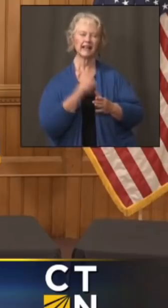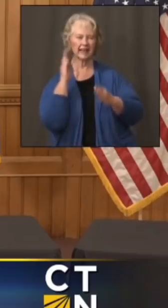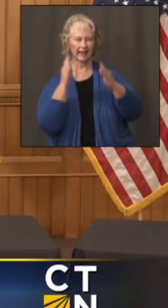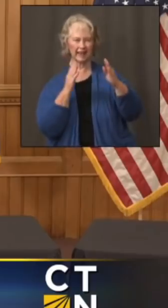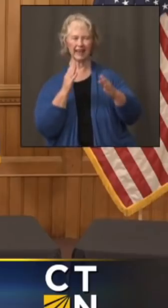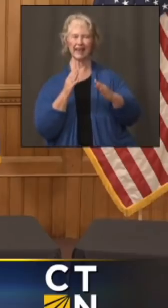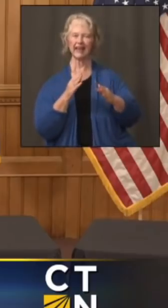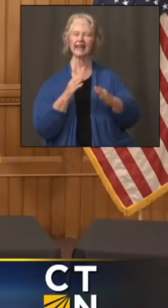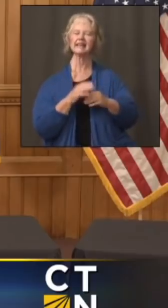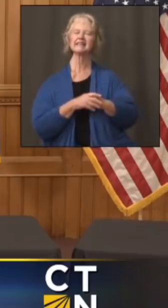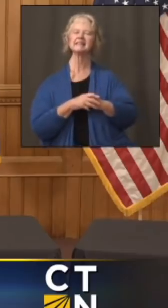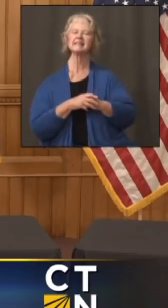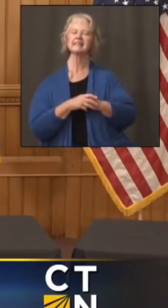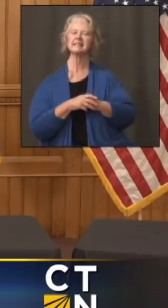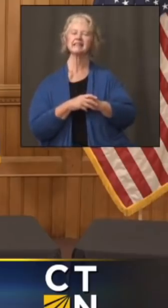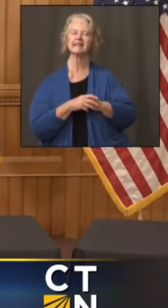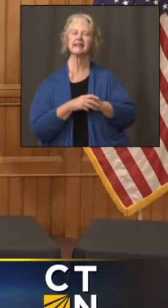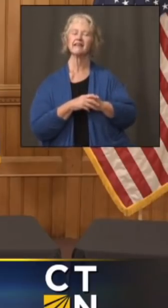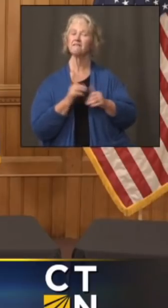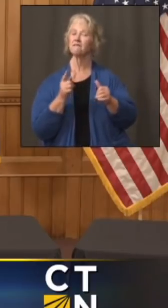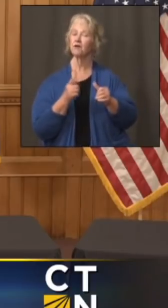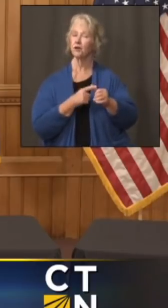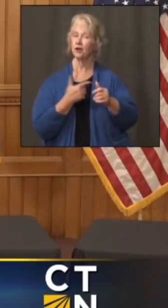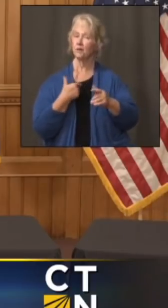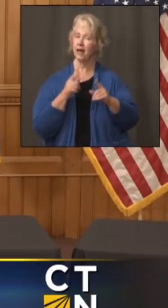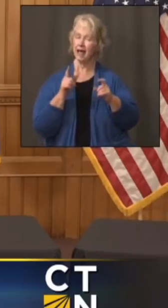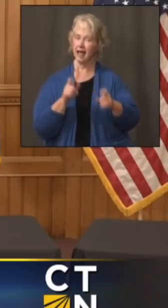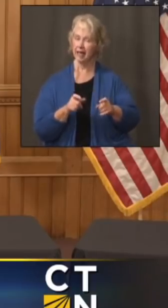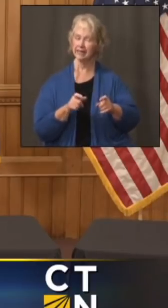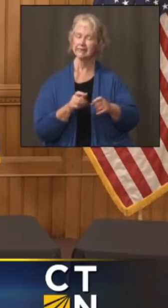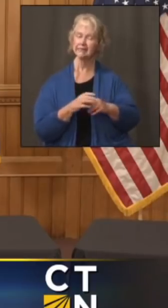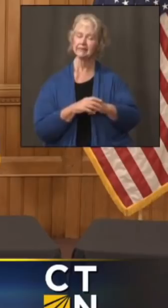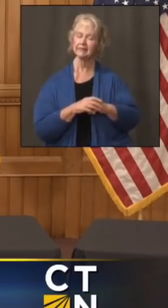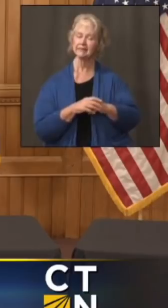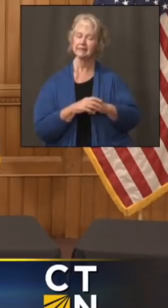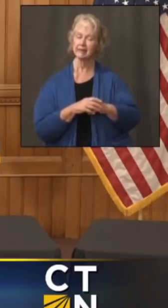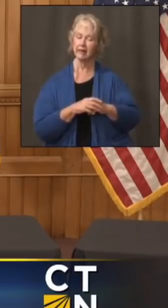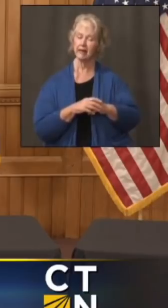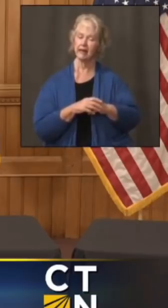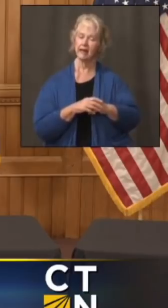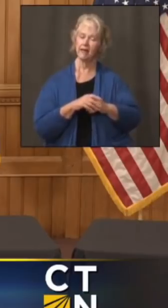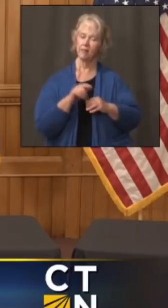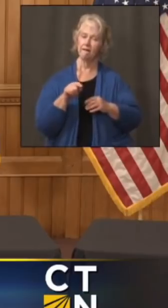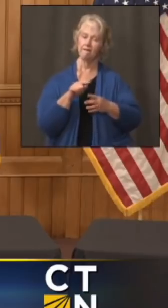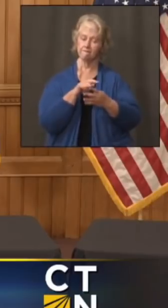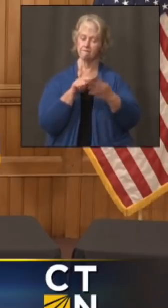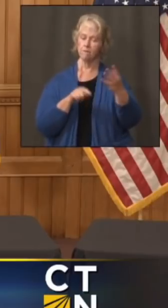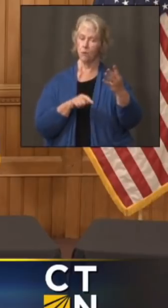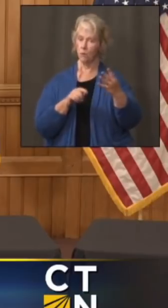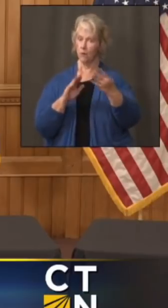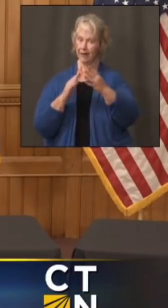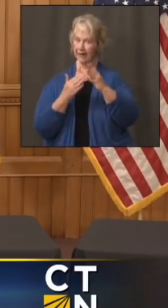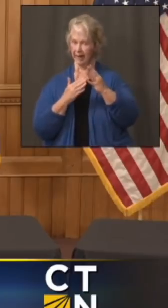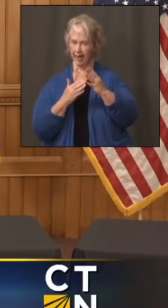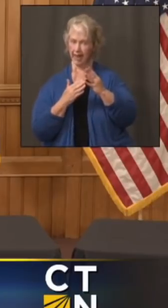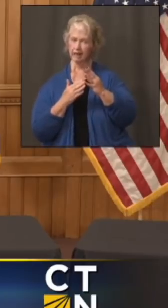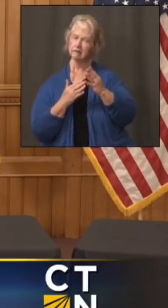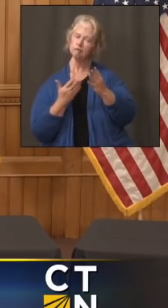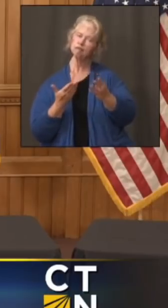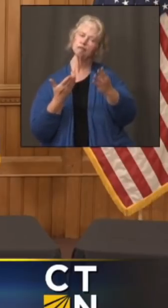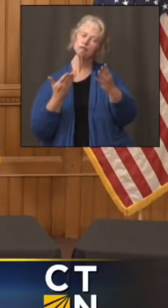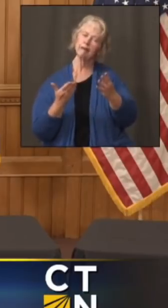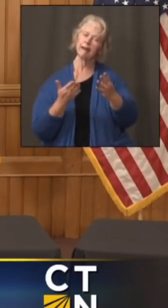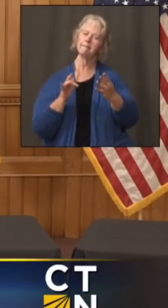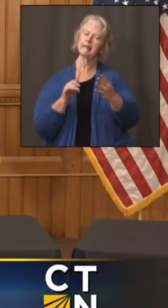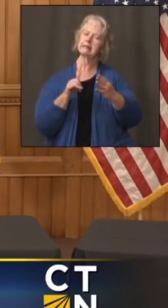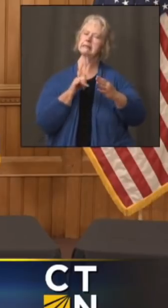this is Emily Brindley from The Current. First thing I wanted to ask is about those 4 towns that you are possibly recommending they stay in